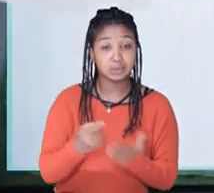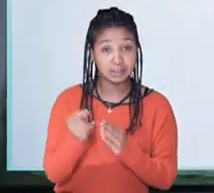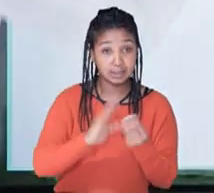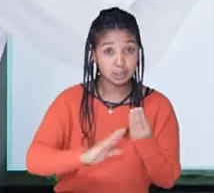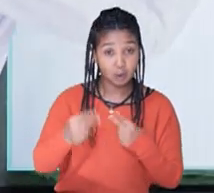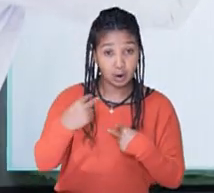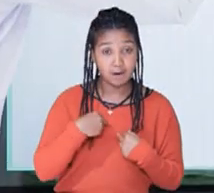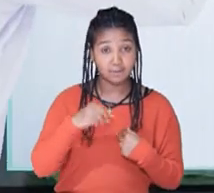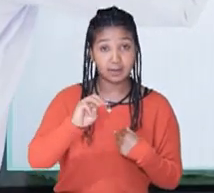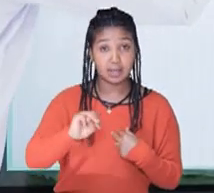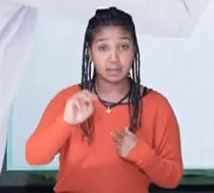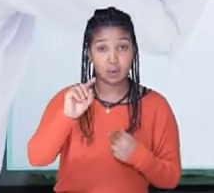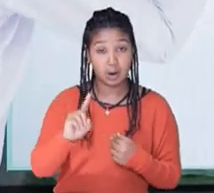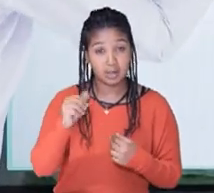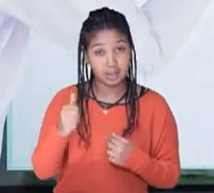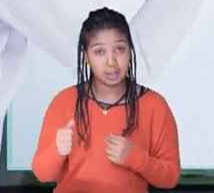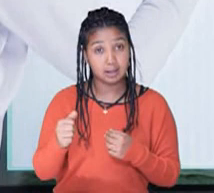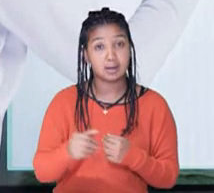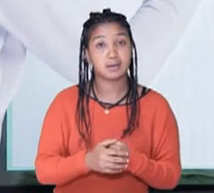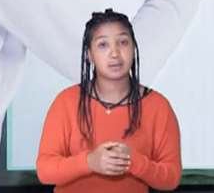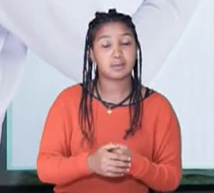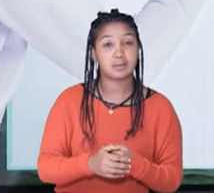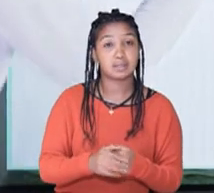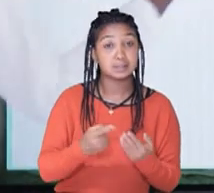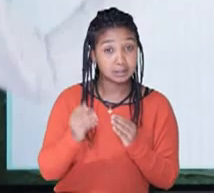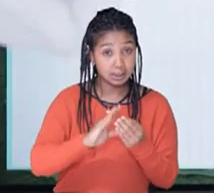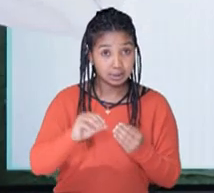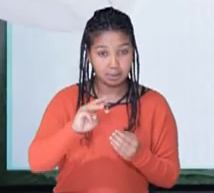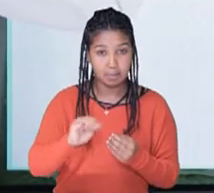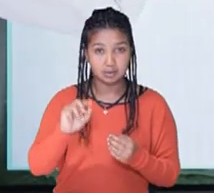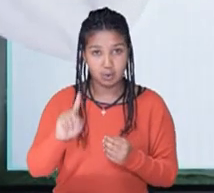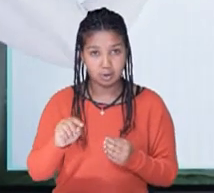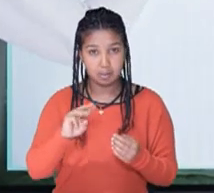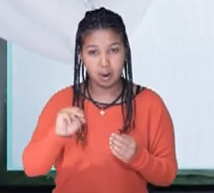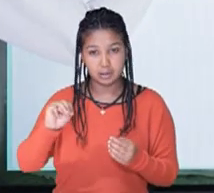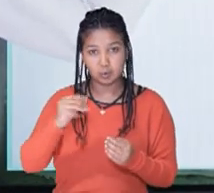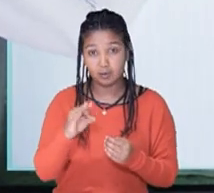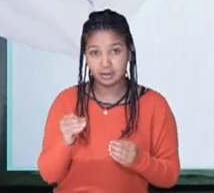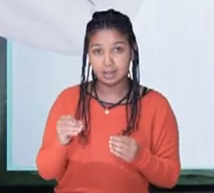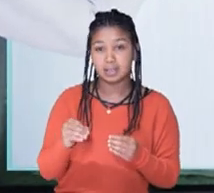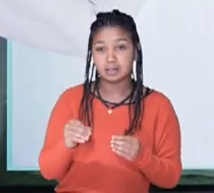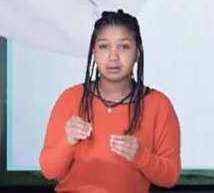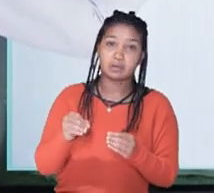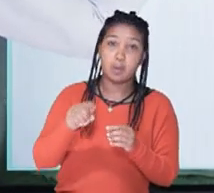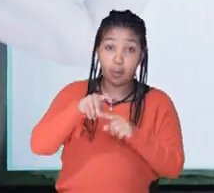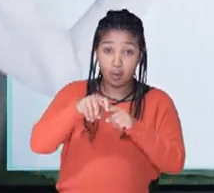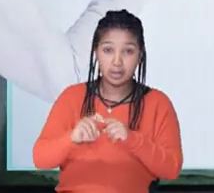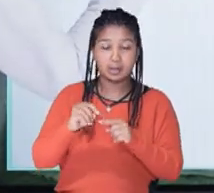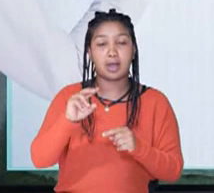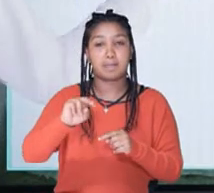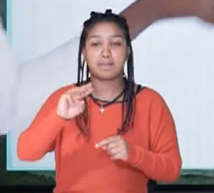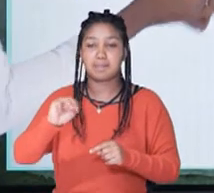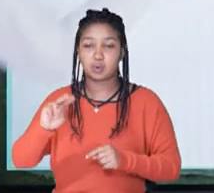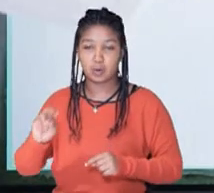this case, you have m1a, m times a, m2a. In this case, this is mass 1, this is mass of the disk or the pulley,